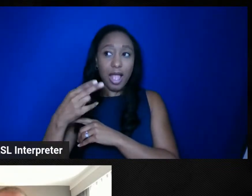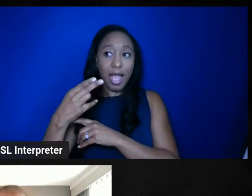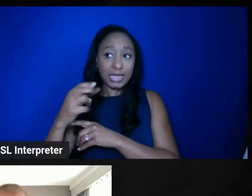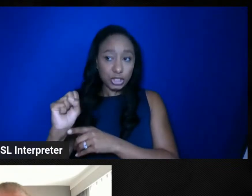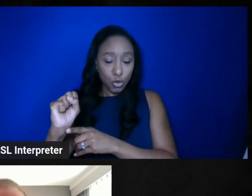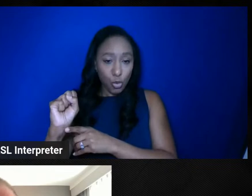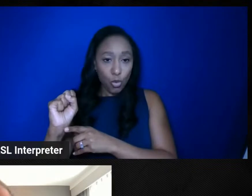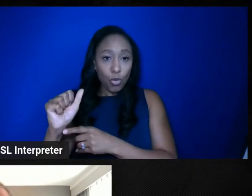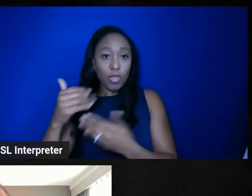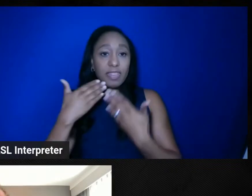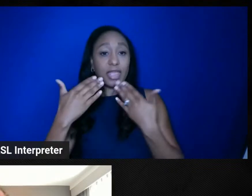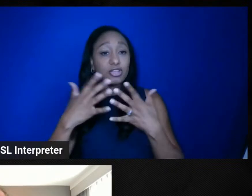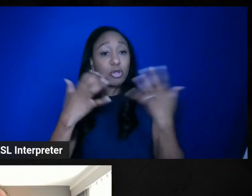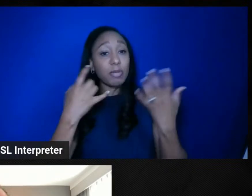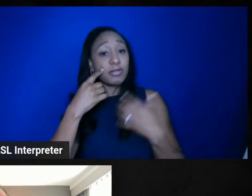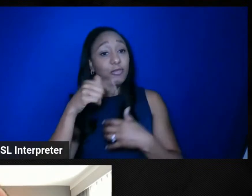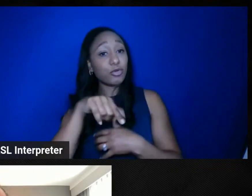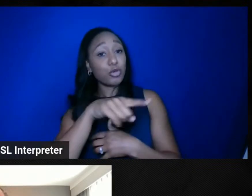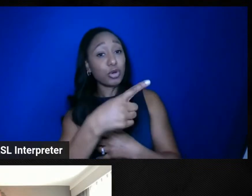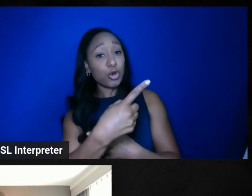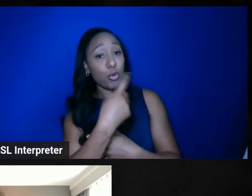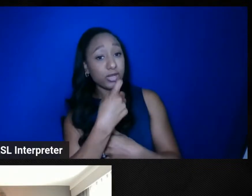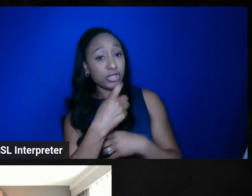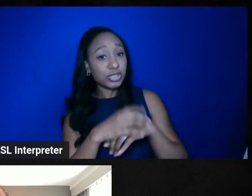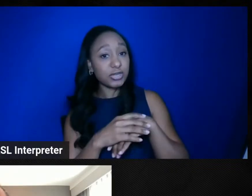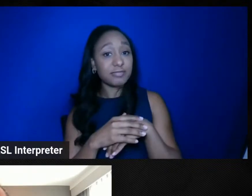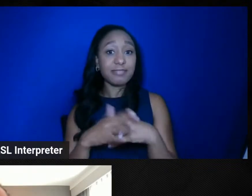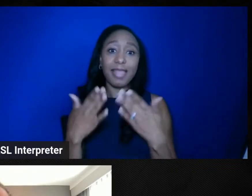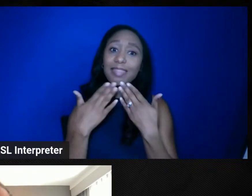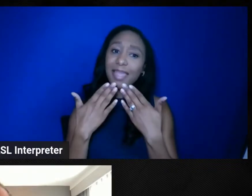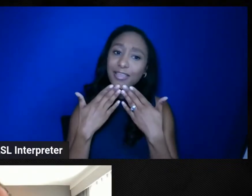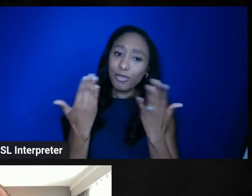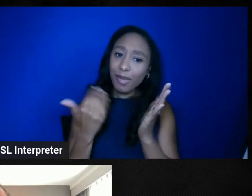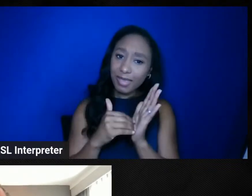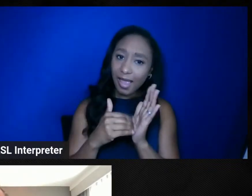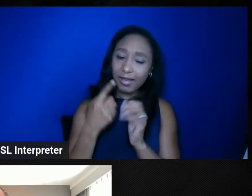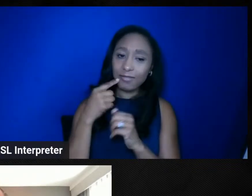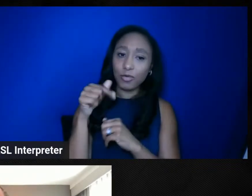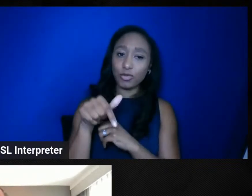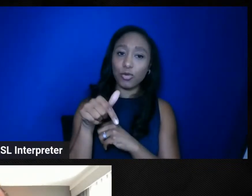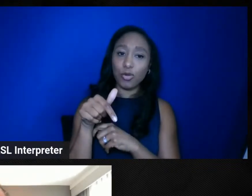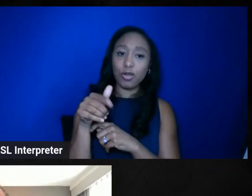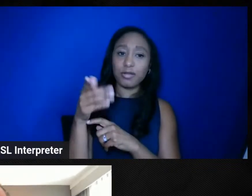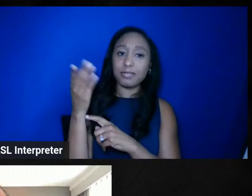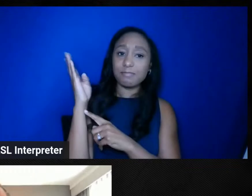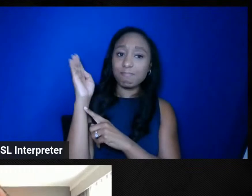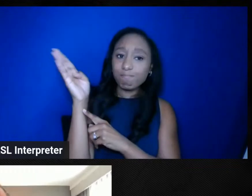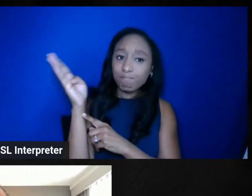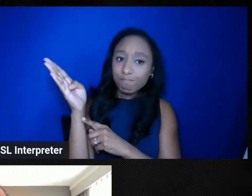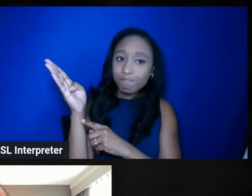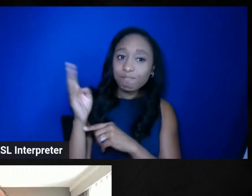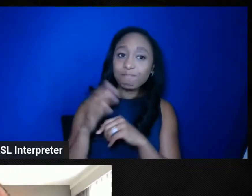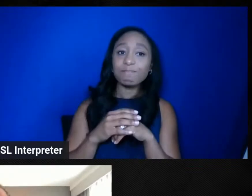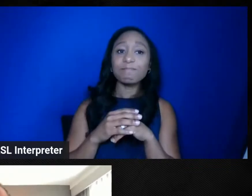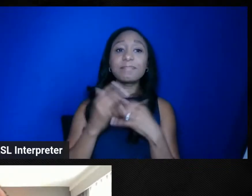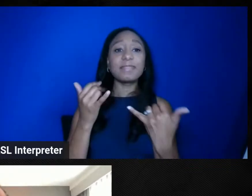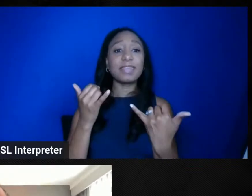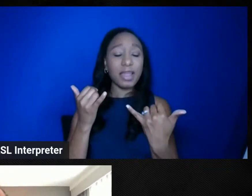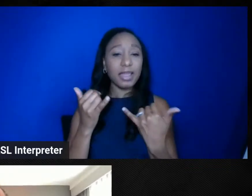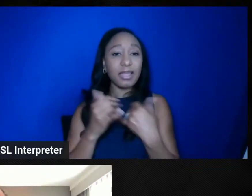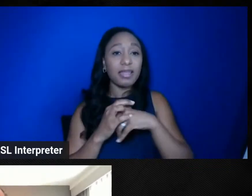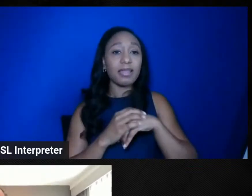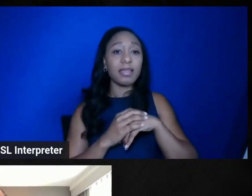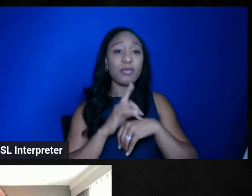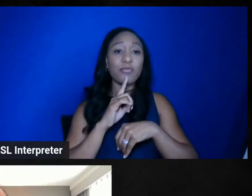great question. And thank you so much for this very informative and lovely presentation today, Rick. We have